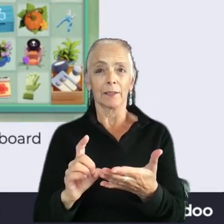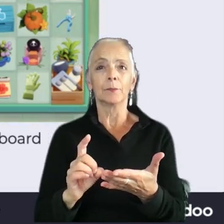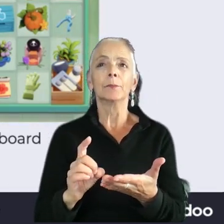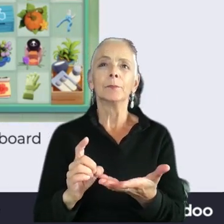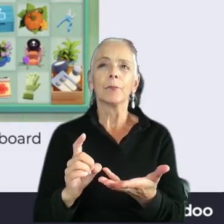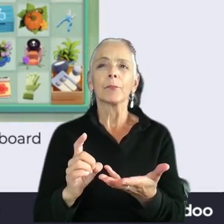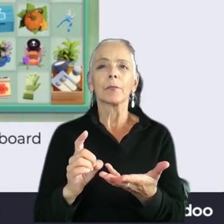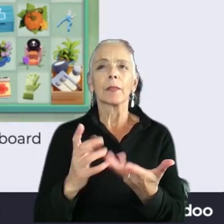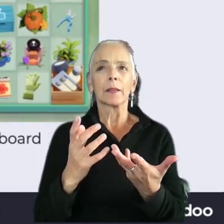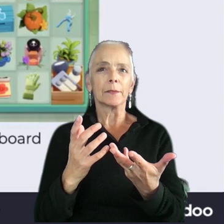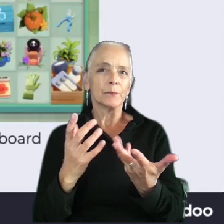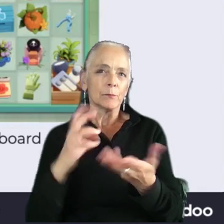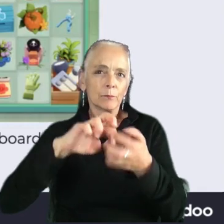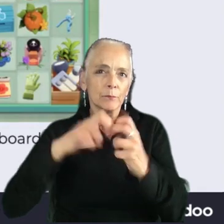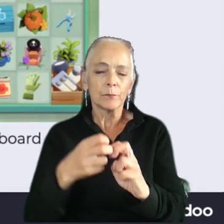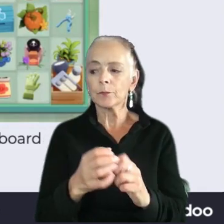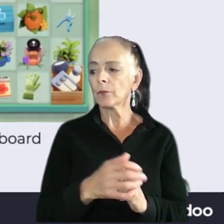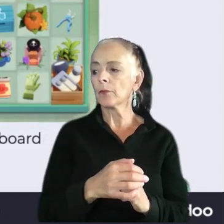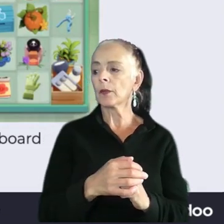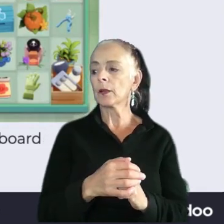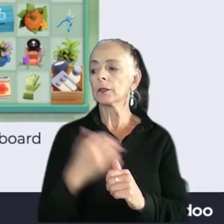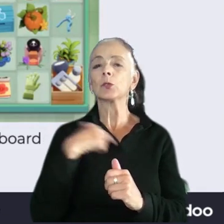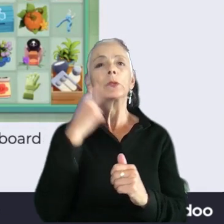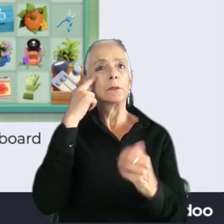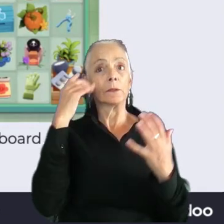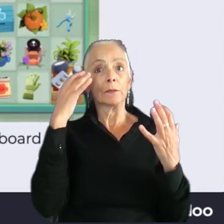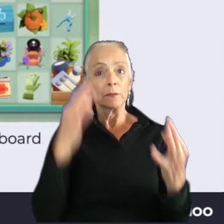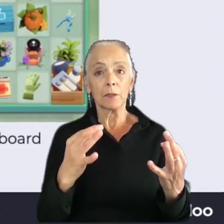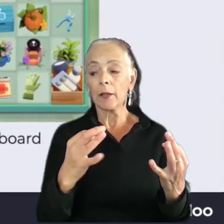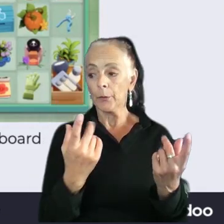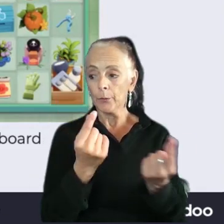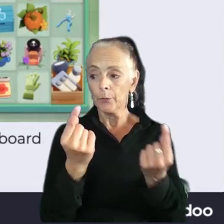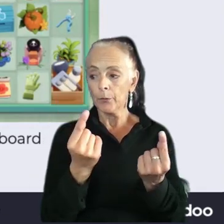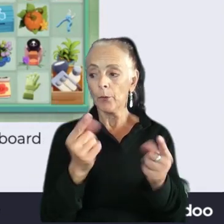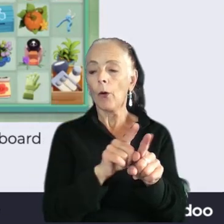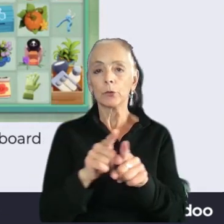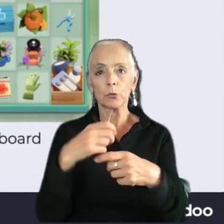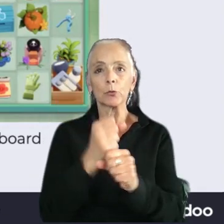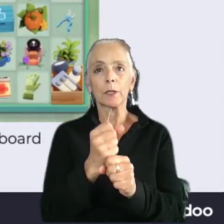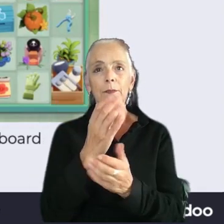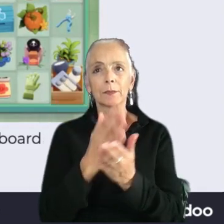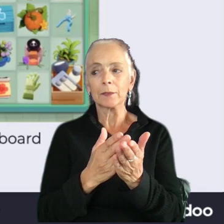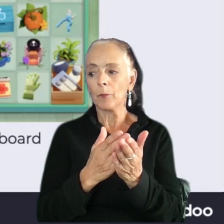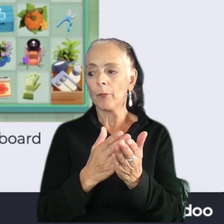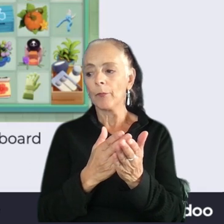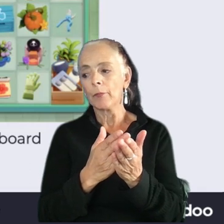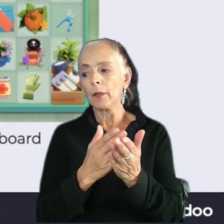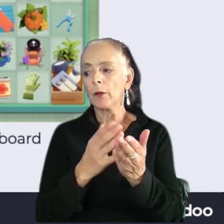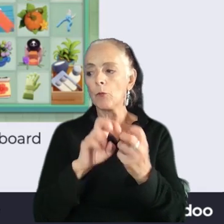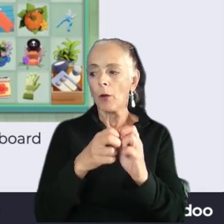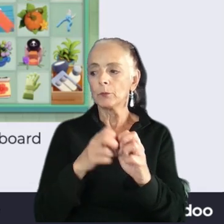be added. So we made these choices, but it would also create some problems that we could not